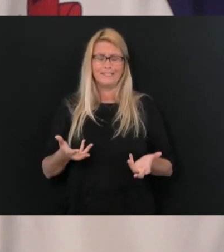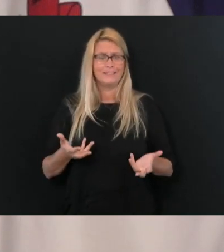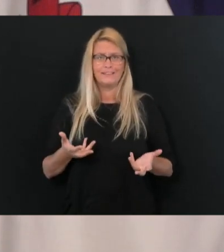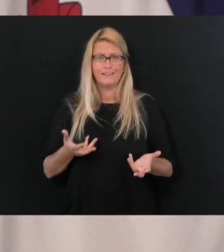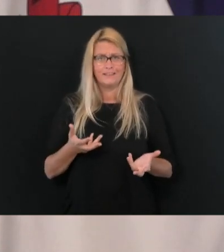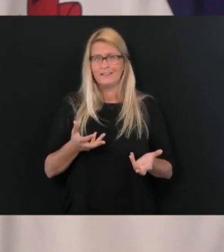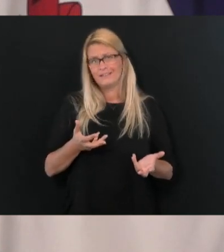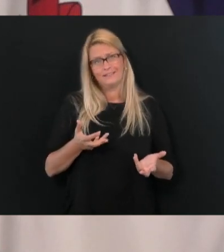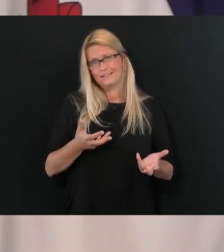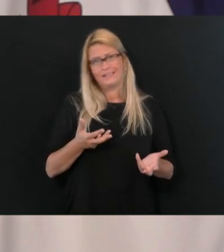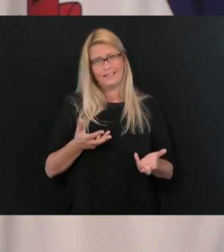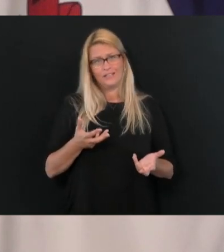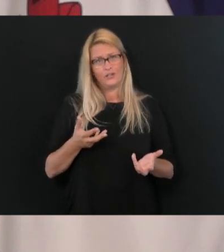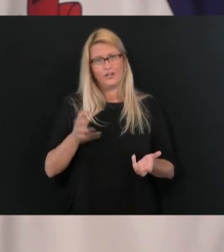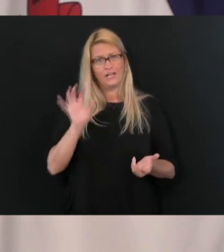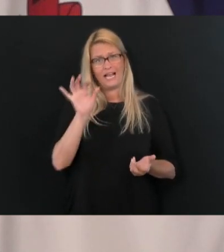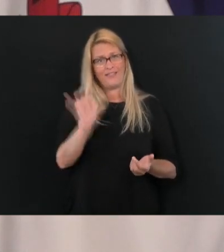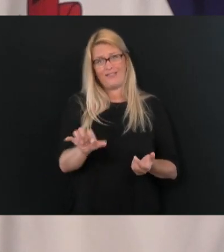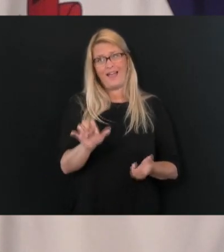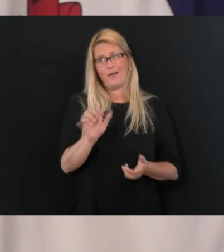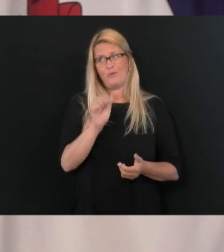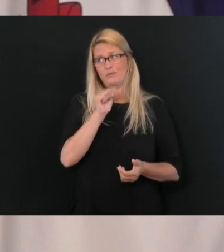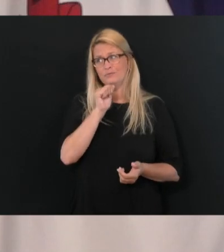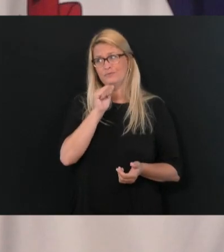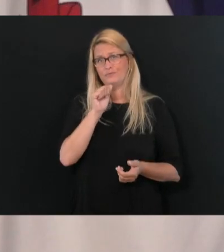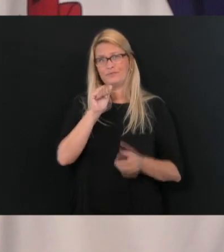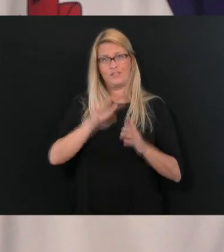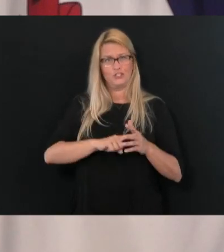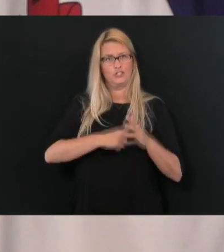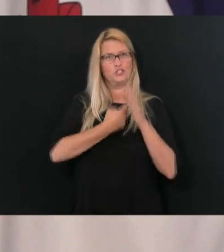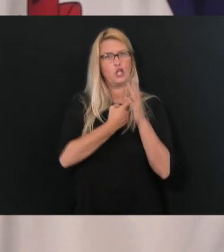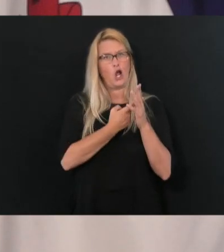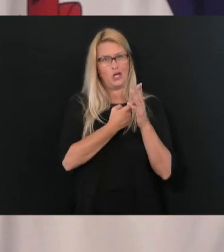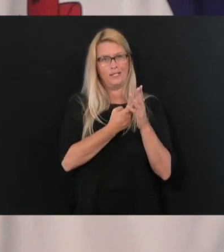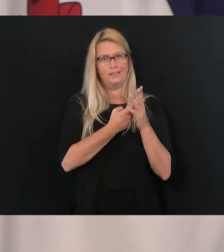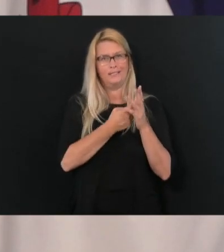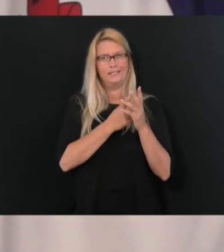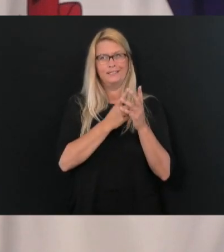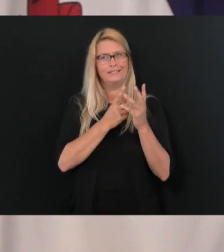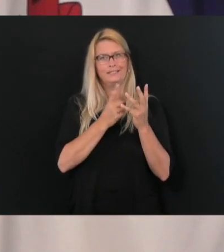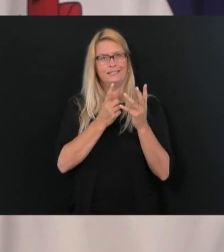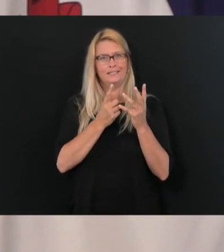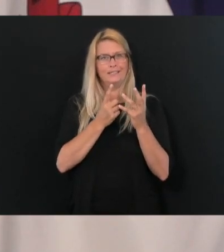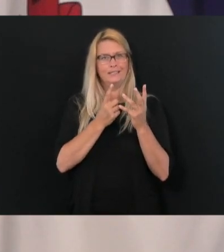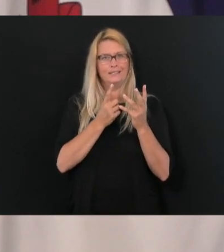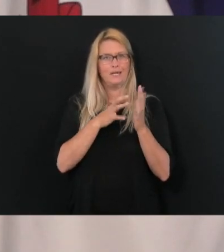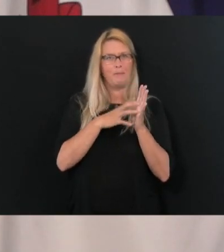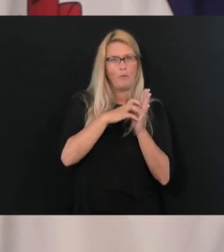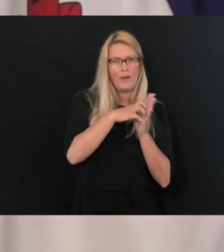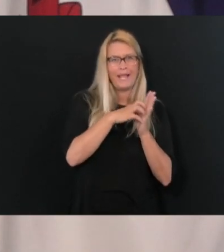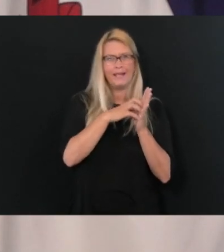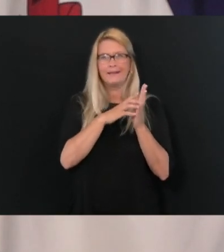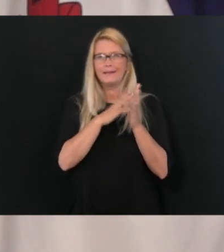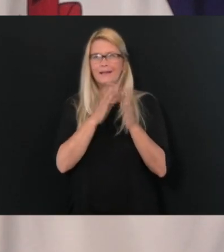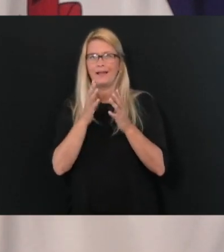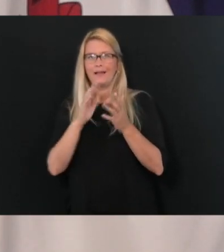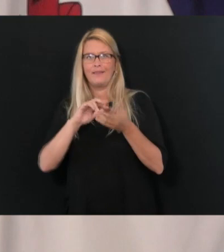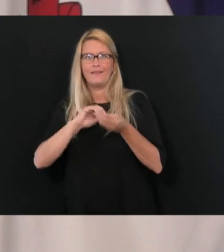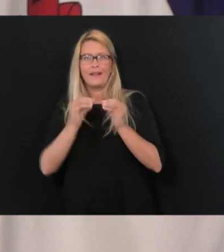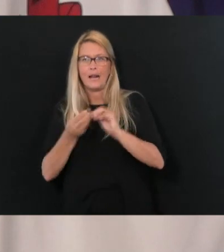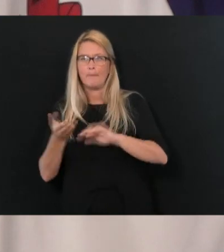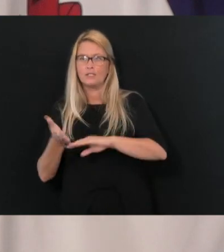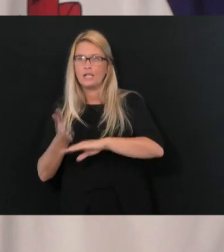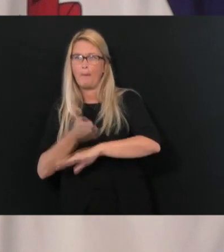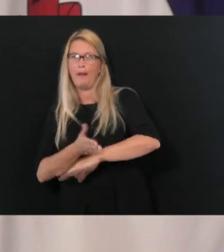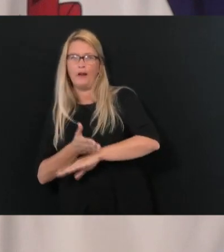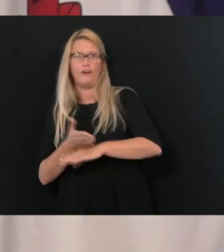that was, you know, that part started to soften a little bit and got a little bit better. And so, and we've always got